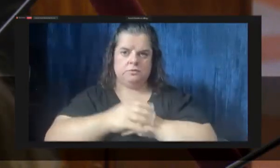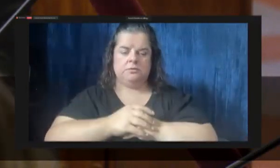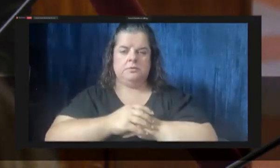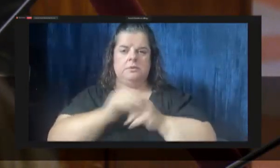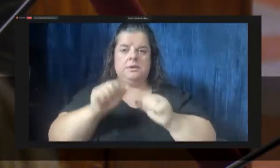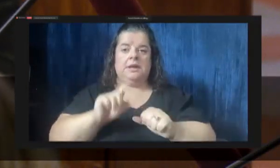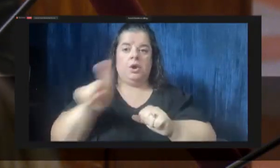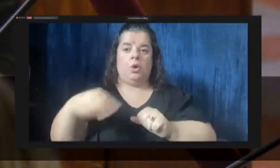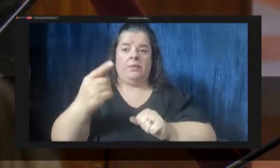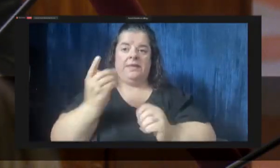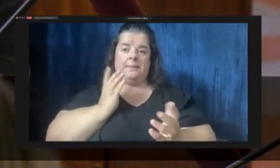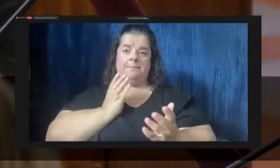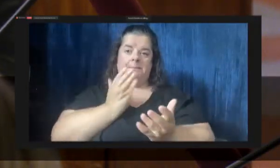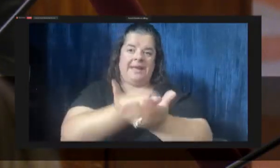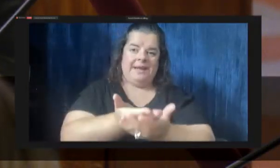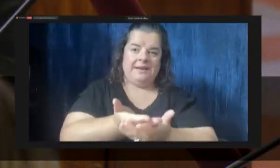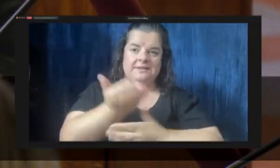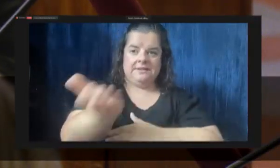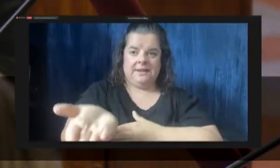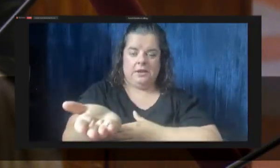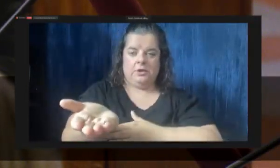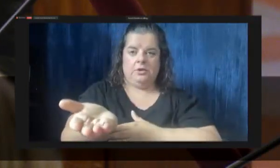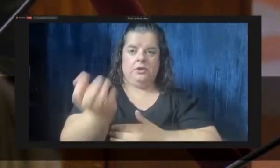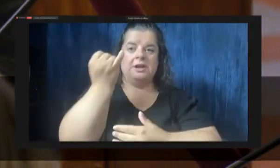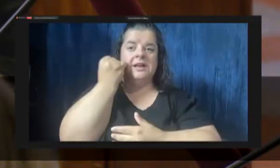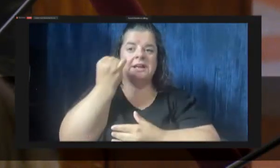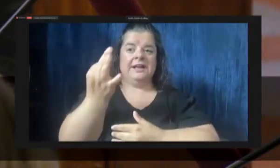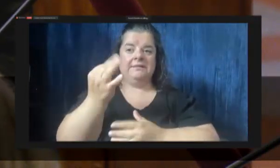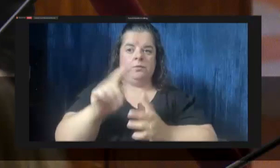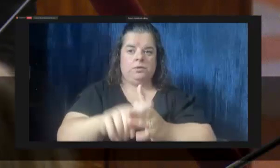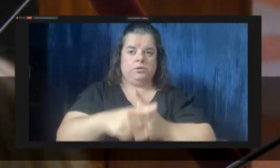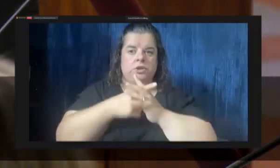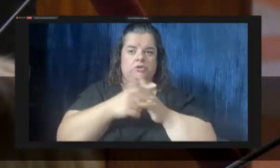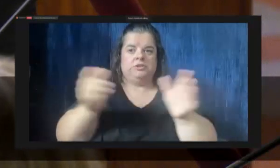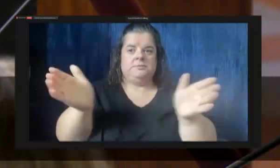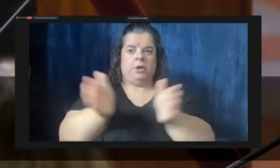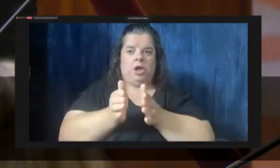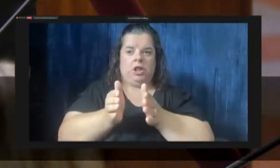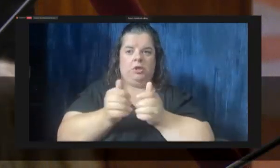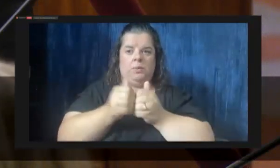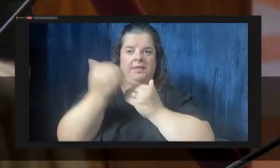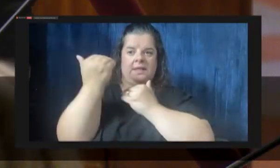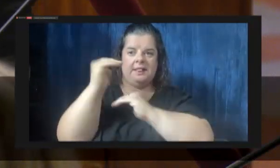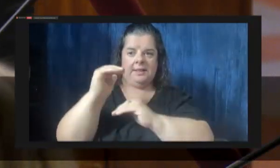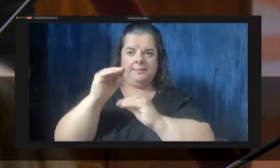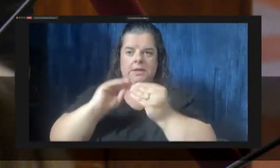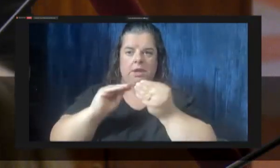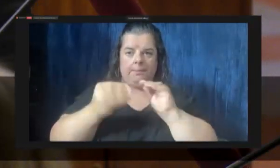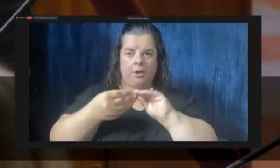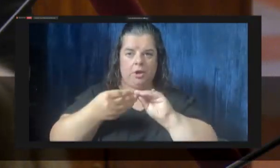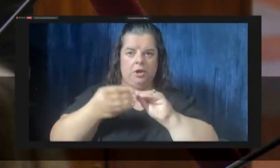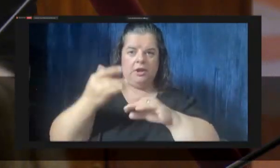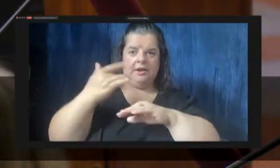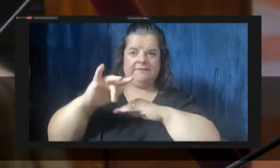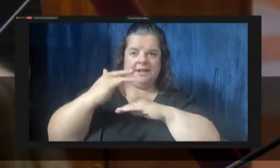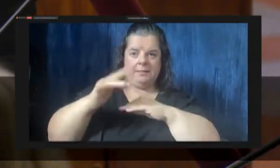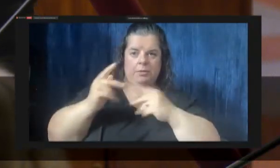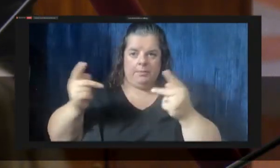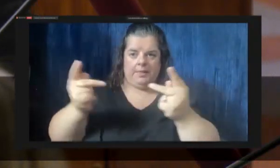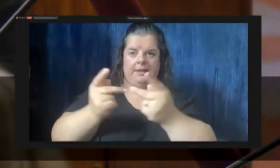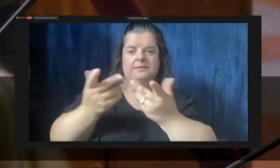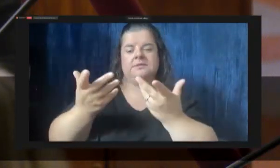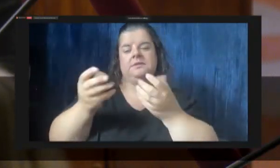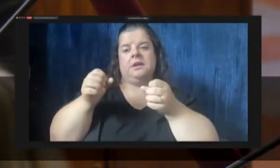to that step if we start small with a limited number of available places and an opportunity